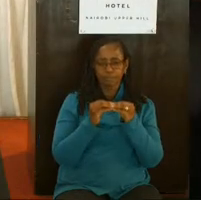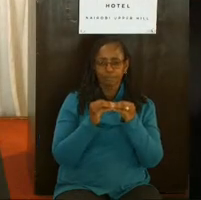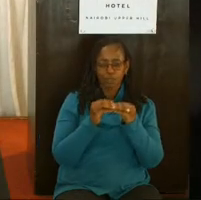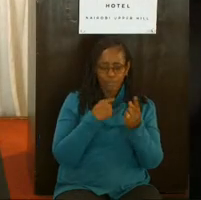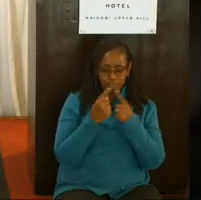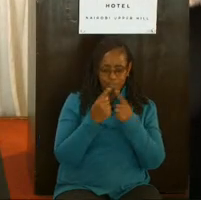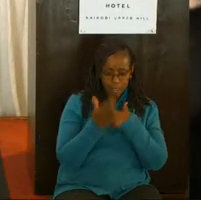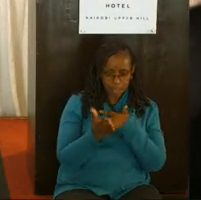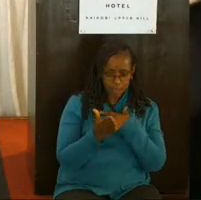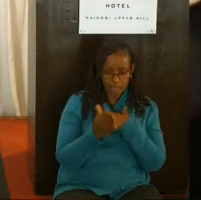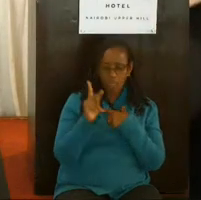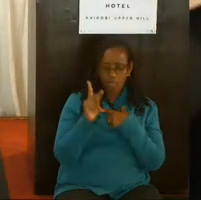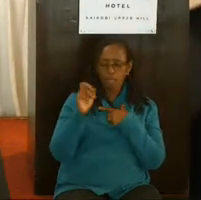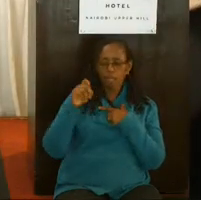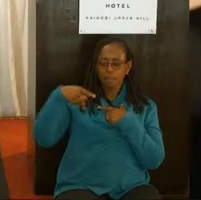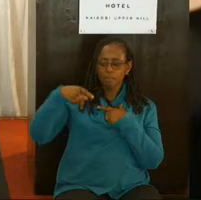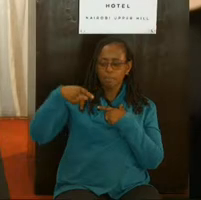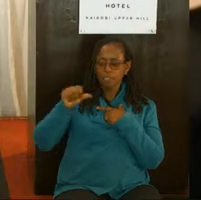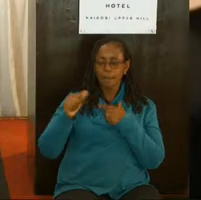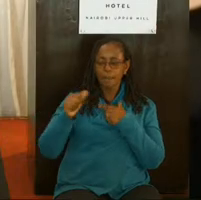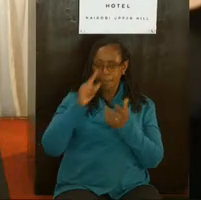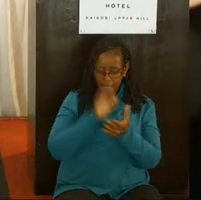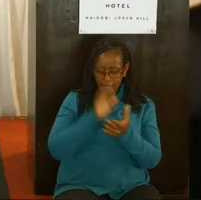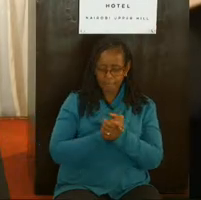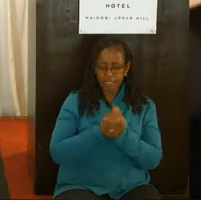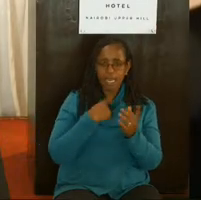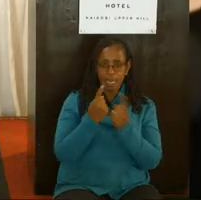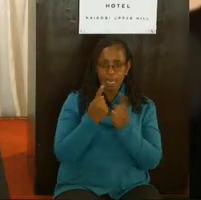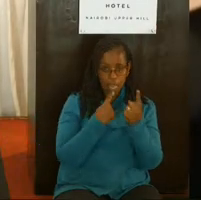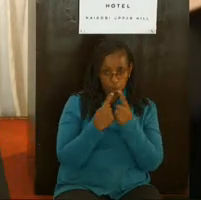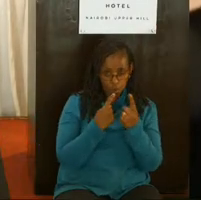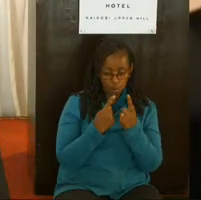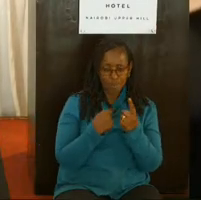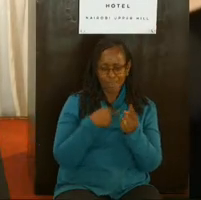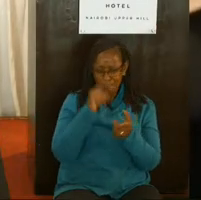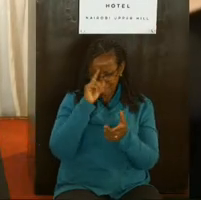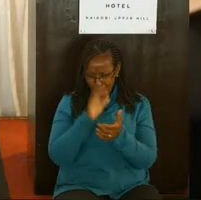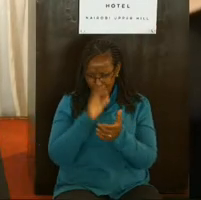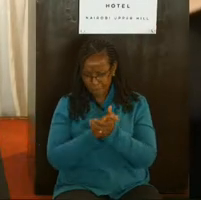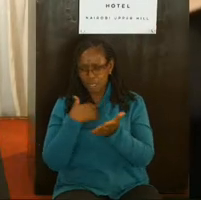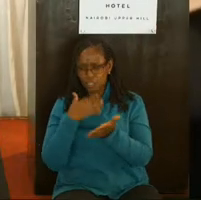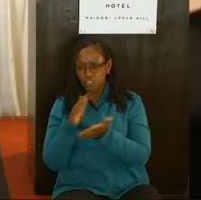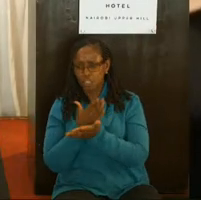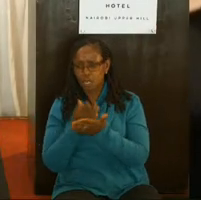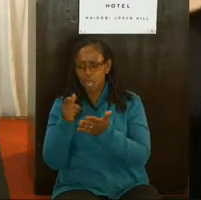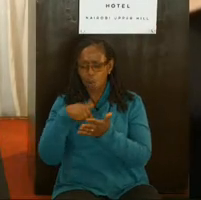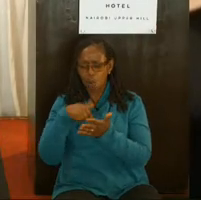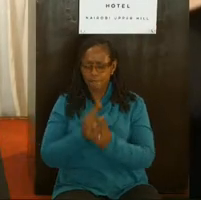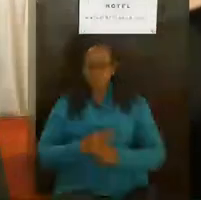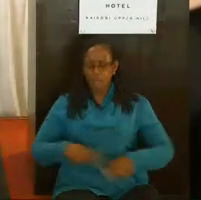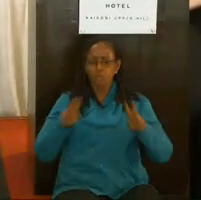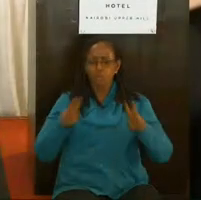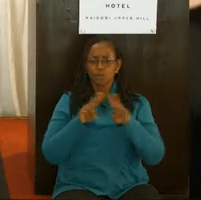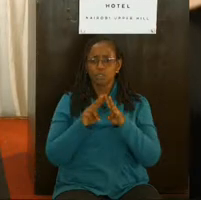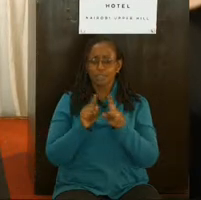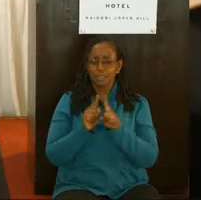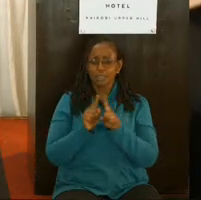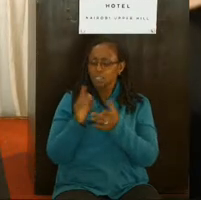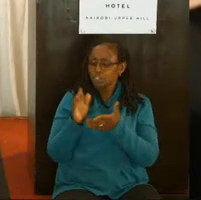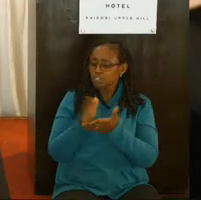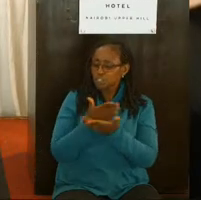in capsa believes in dialogue and it believes in sharing our values and sharing